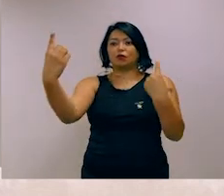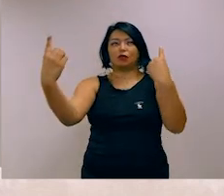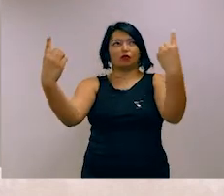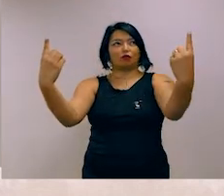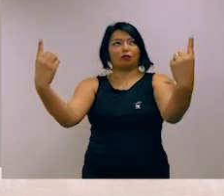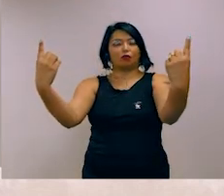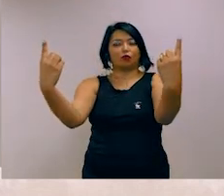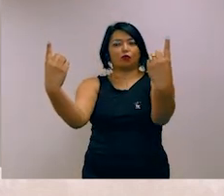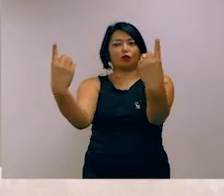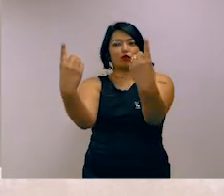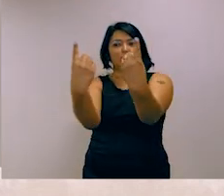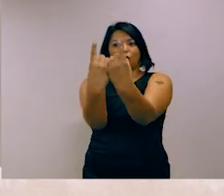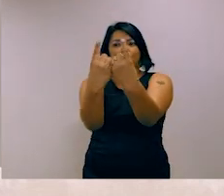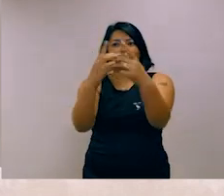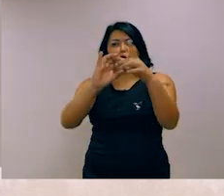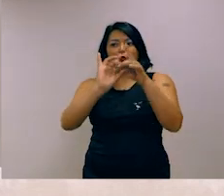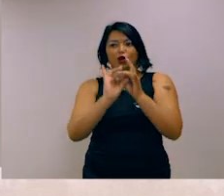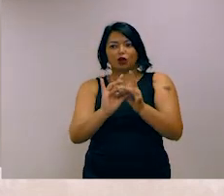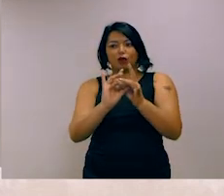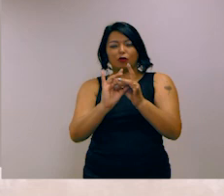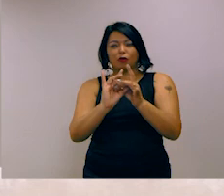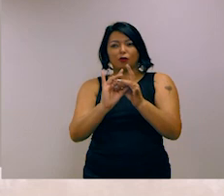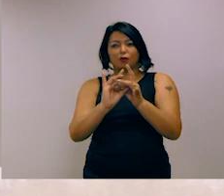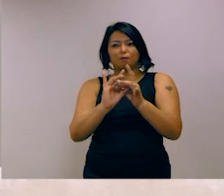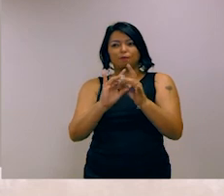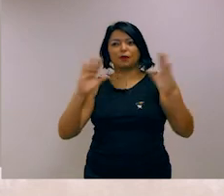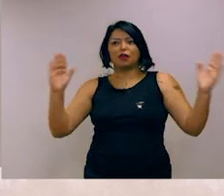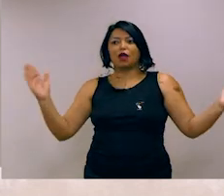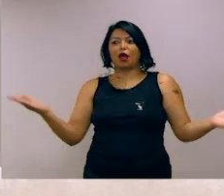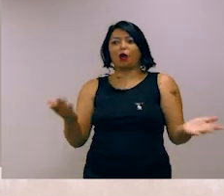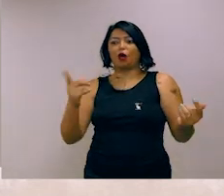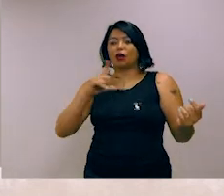effect. And now we have something better to work with.